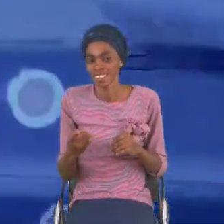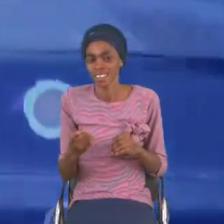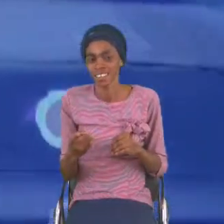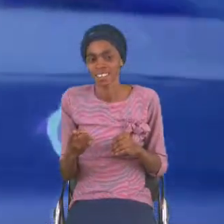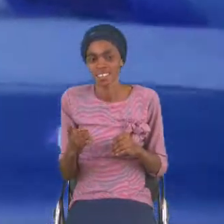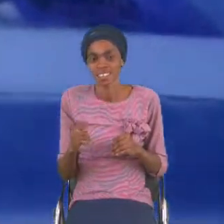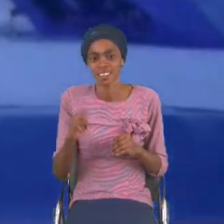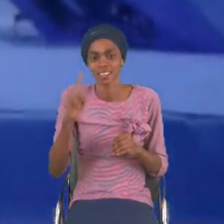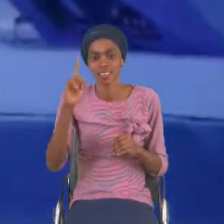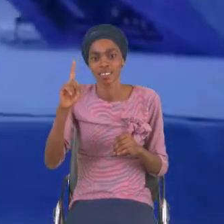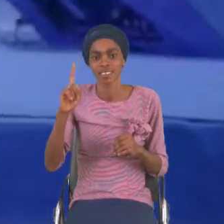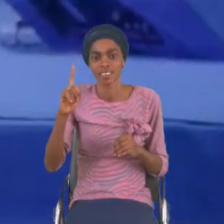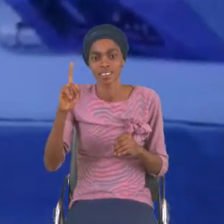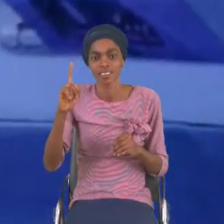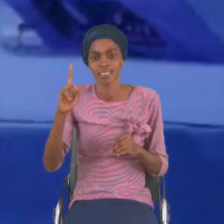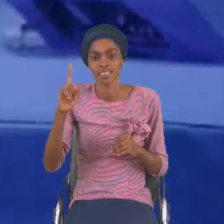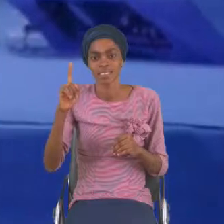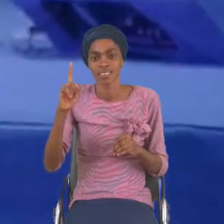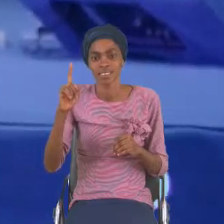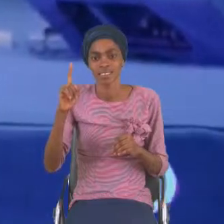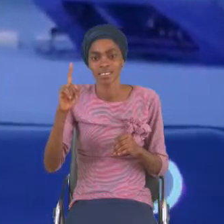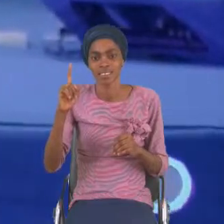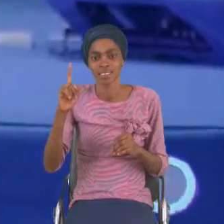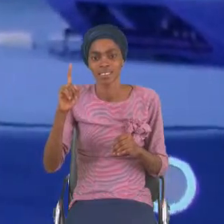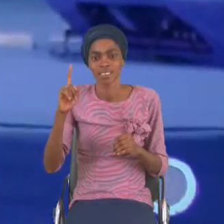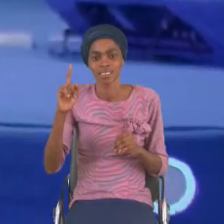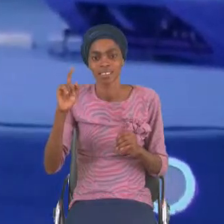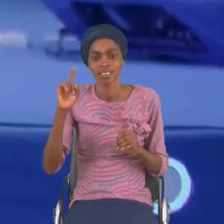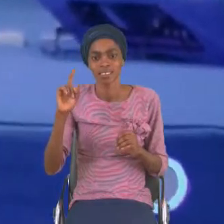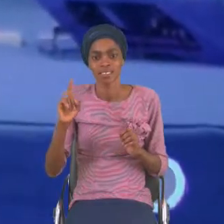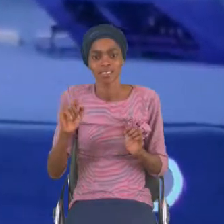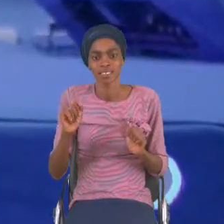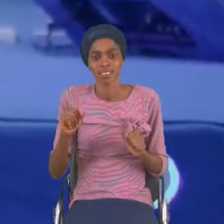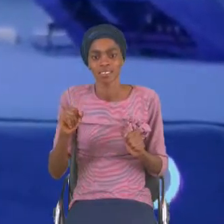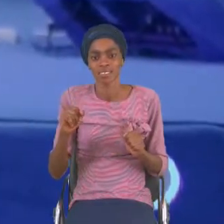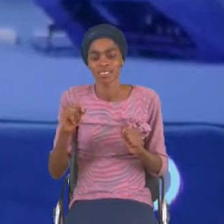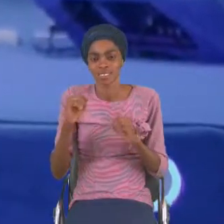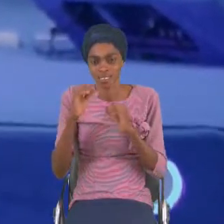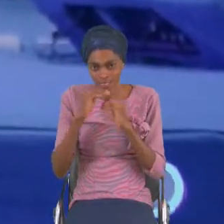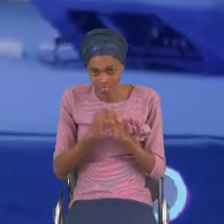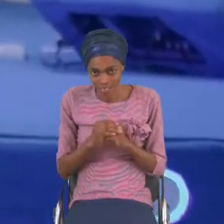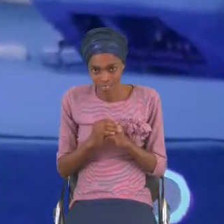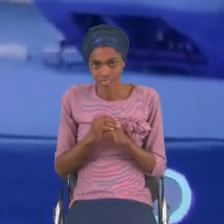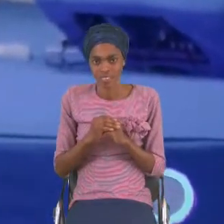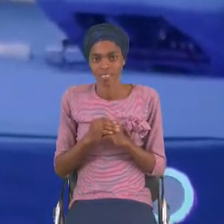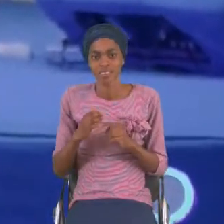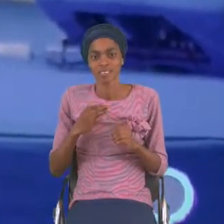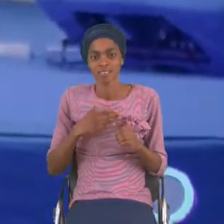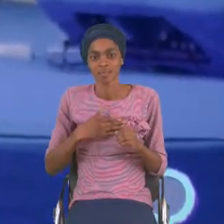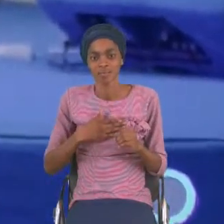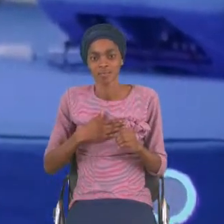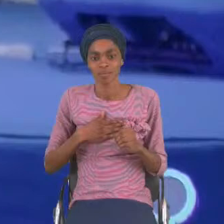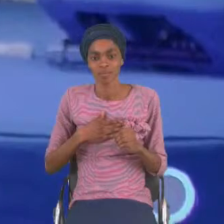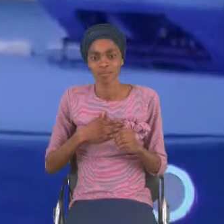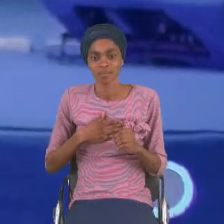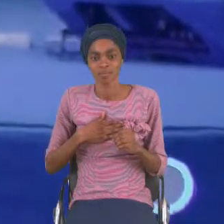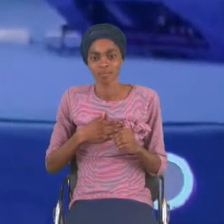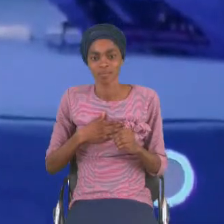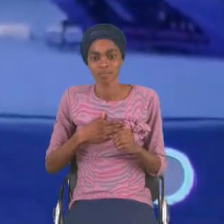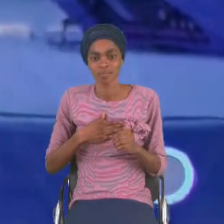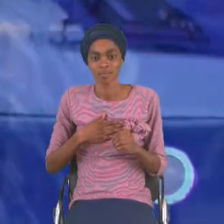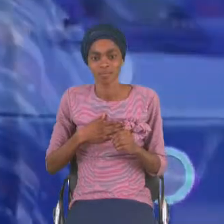what can wash away my sin?